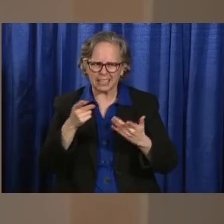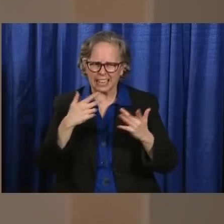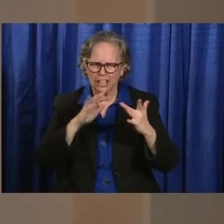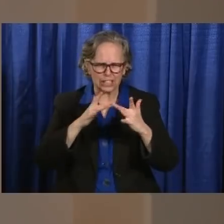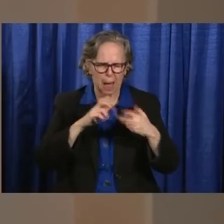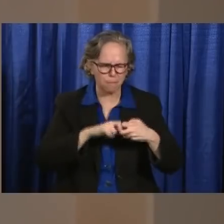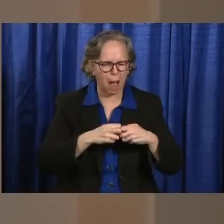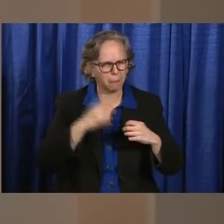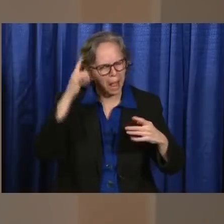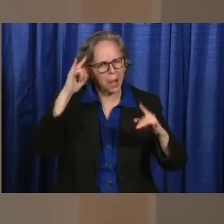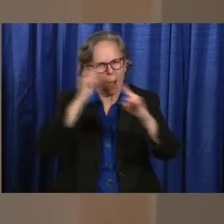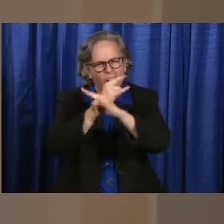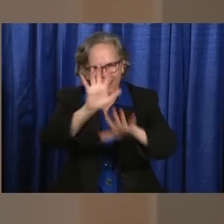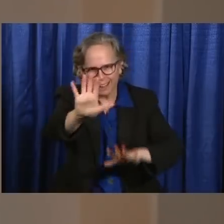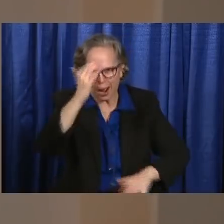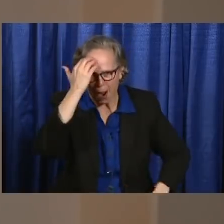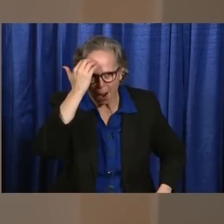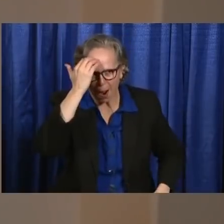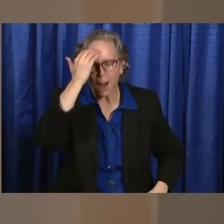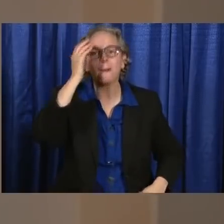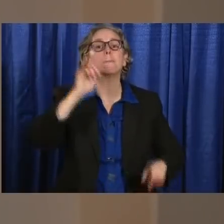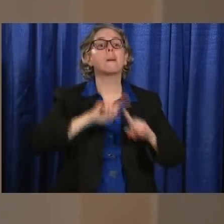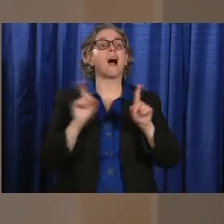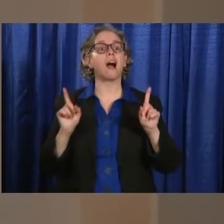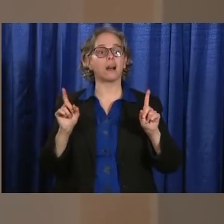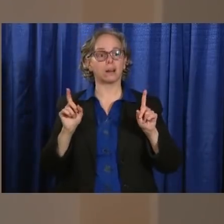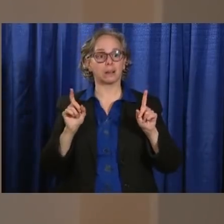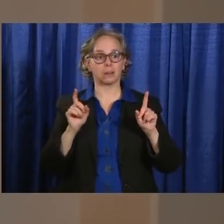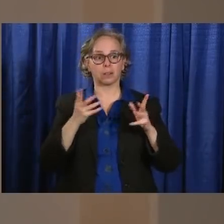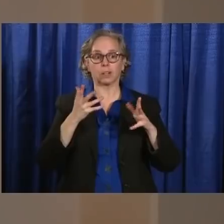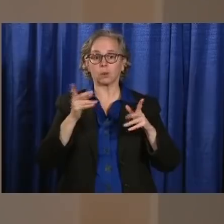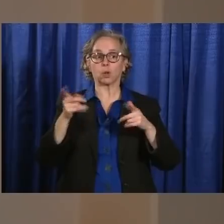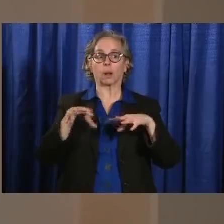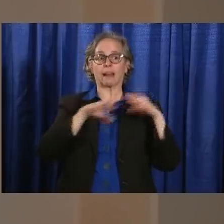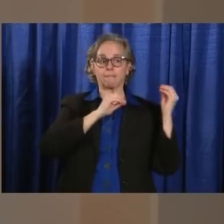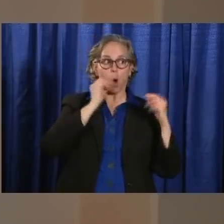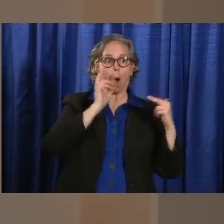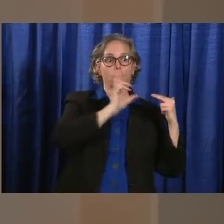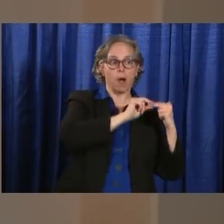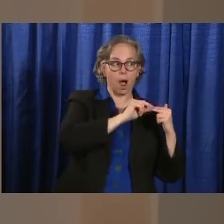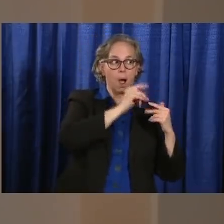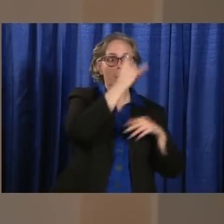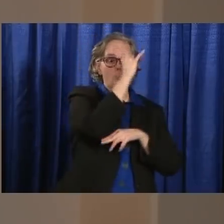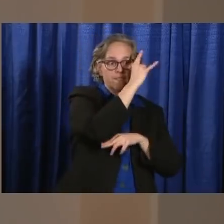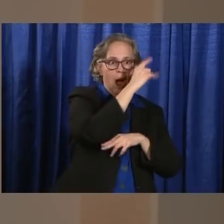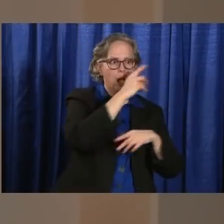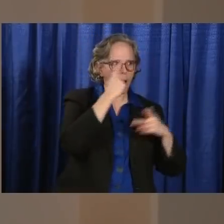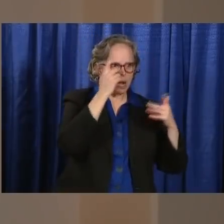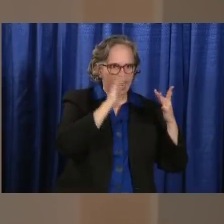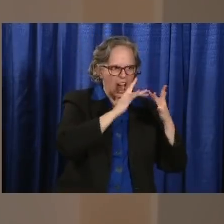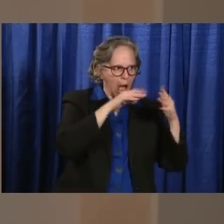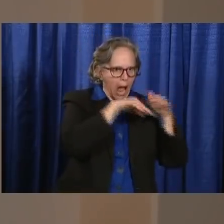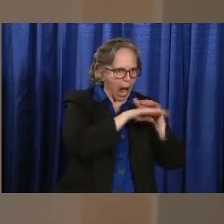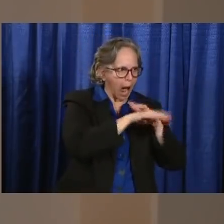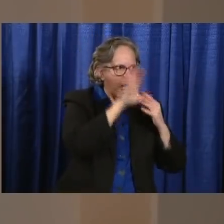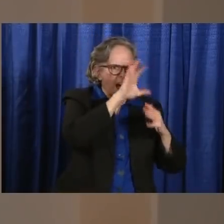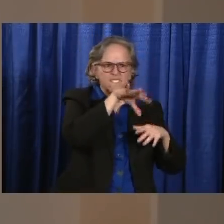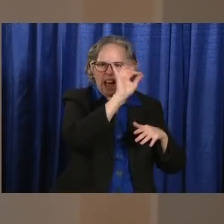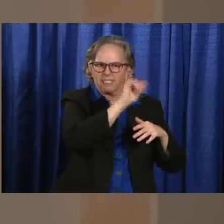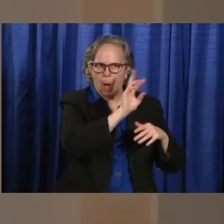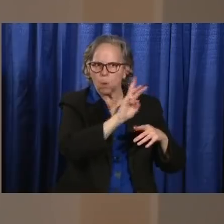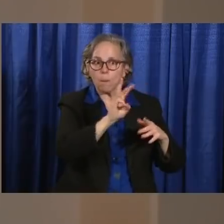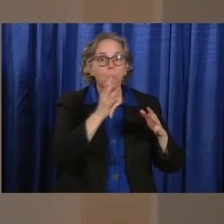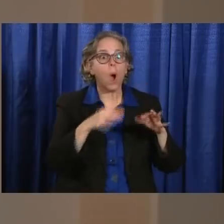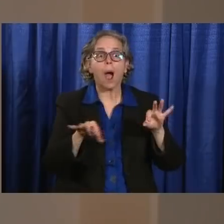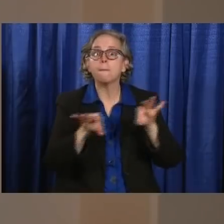may have to leave home to go get access to it, but we also understand how important it is, because this will show, this is a map with all the